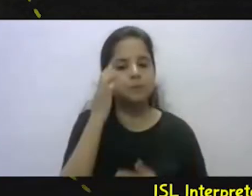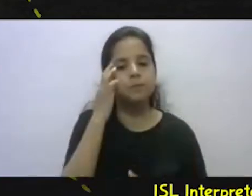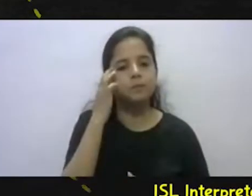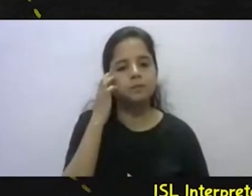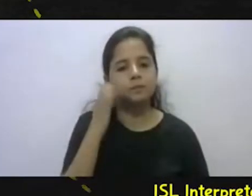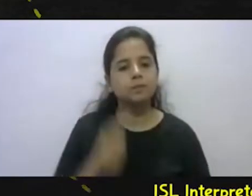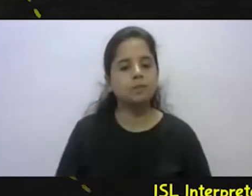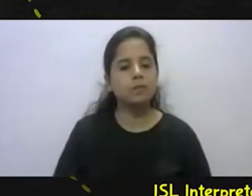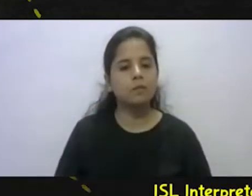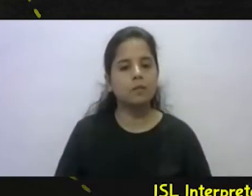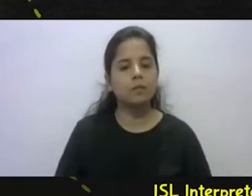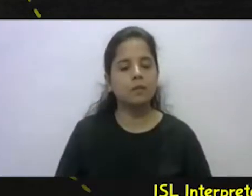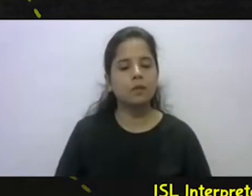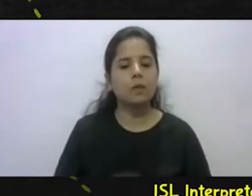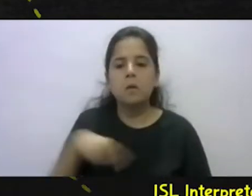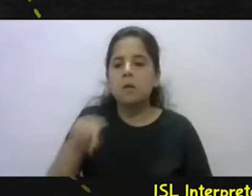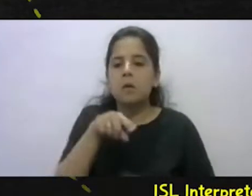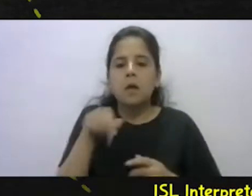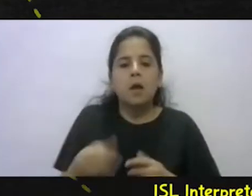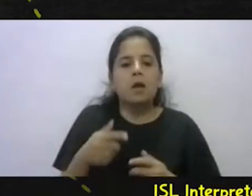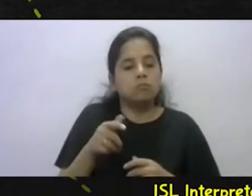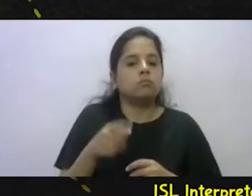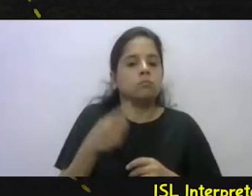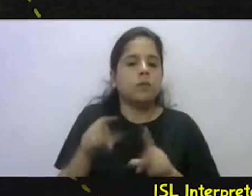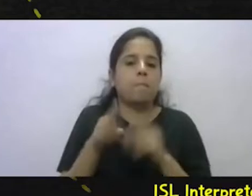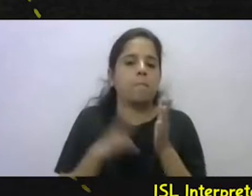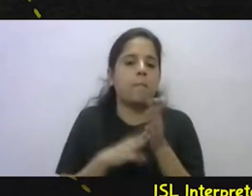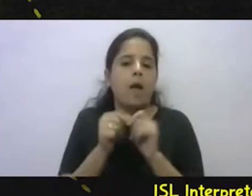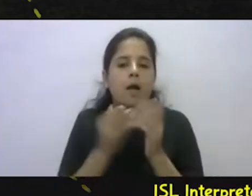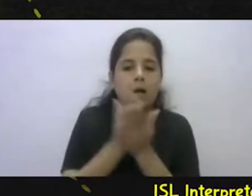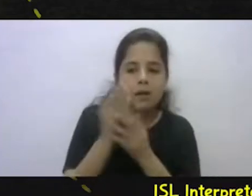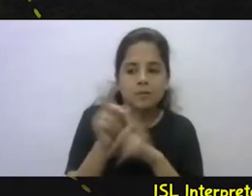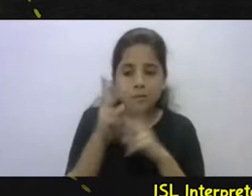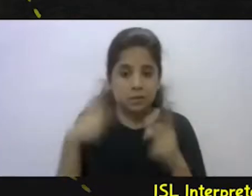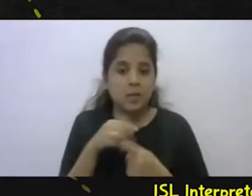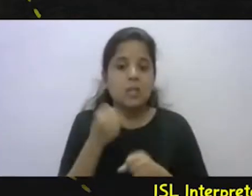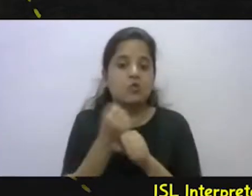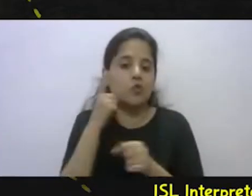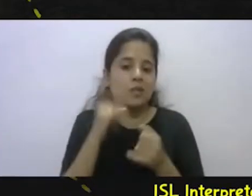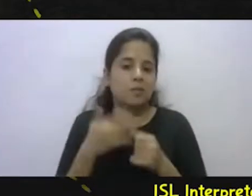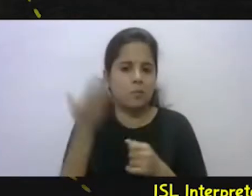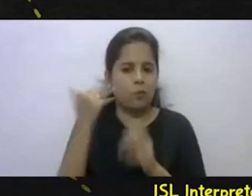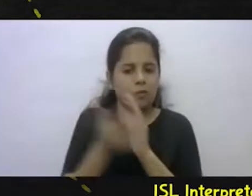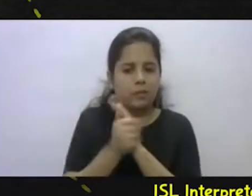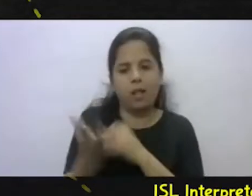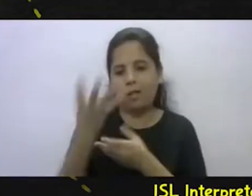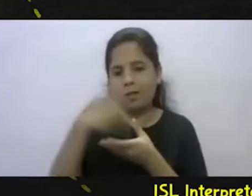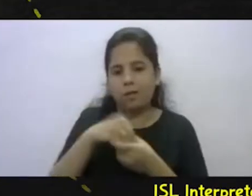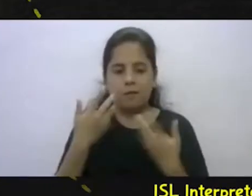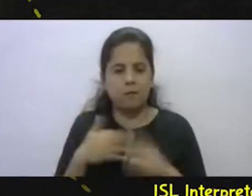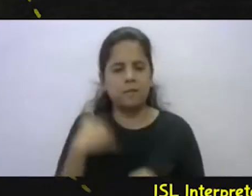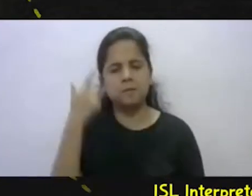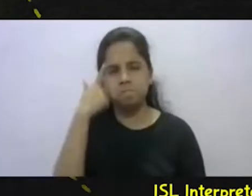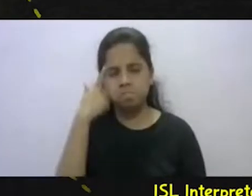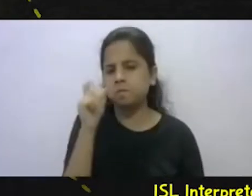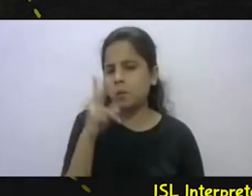Now, this was going to be done on an interactive map because I had just learned some GIS skills at the time. And I thought that we will